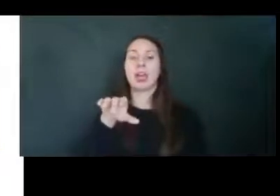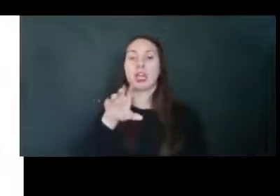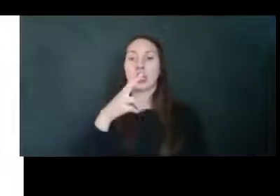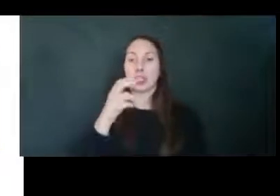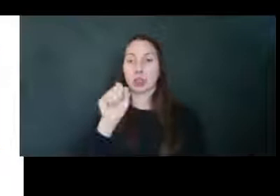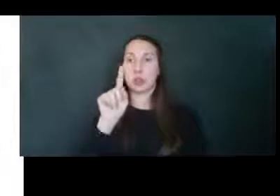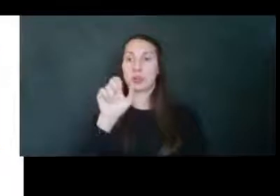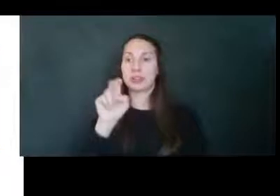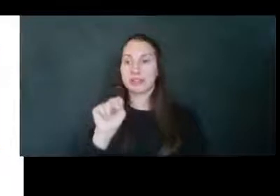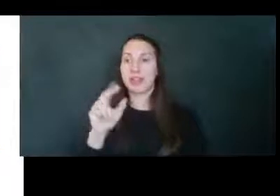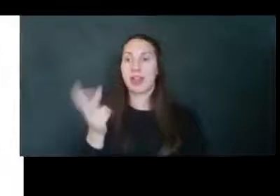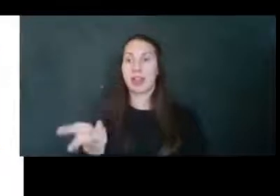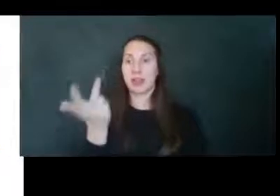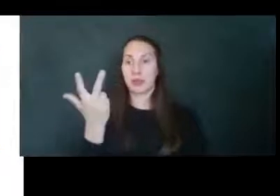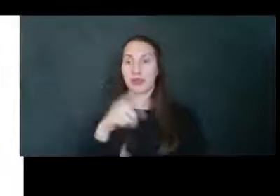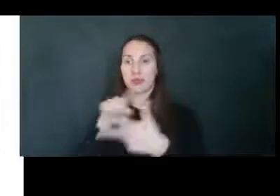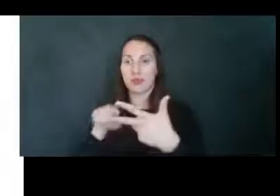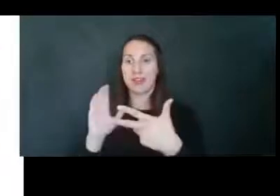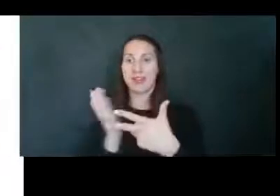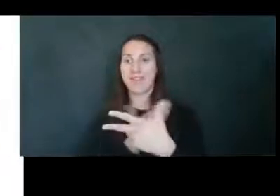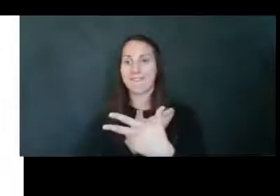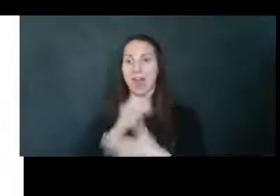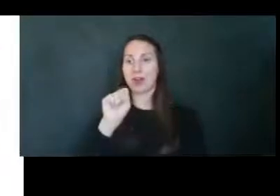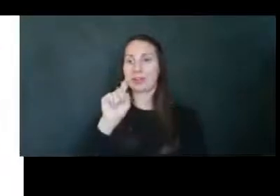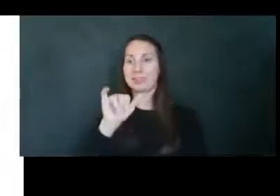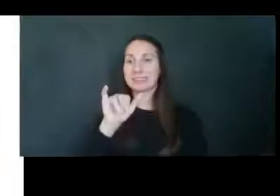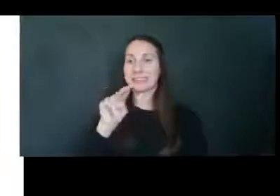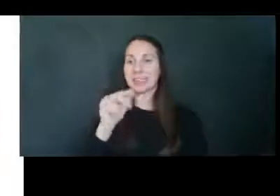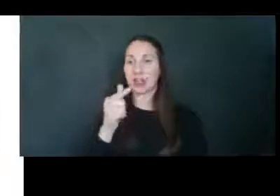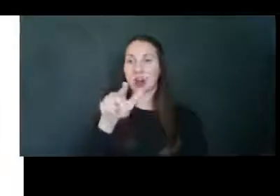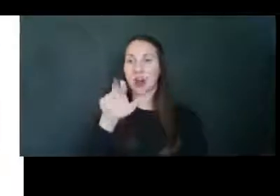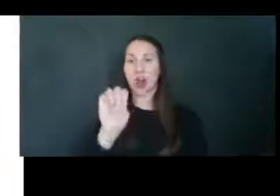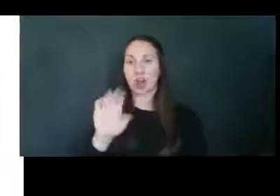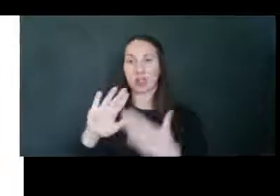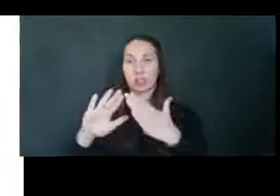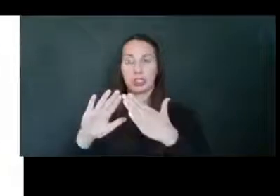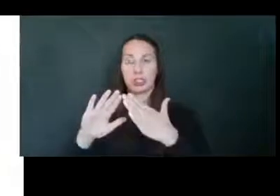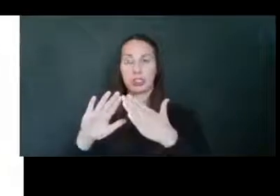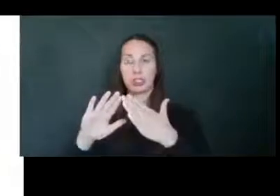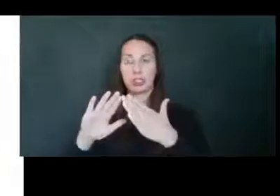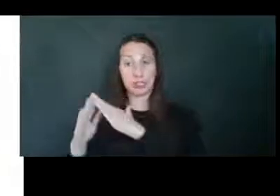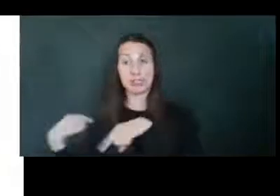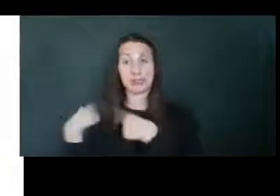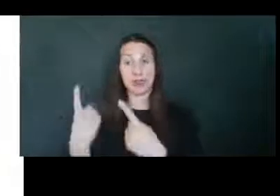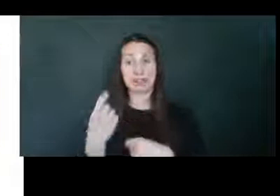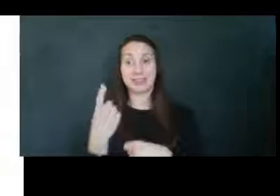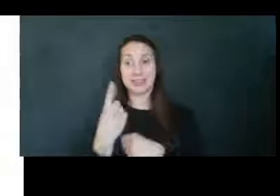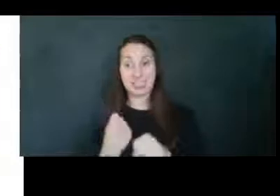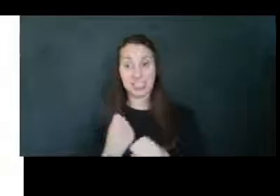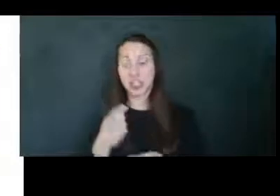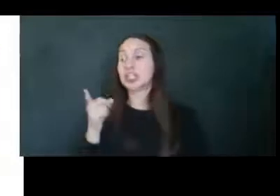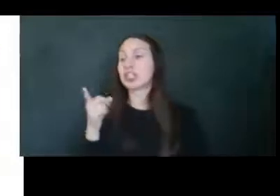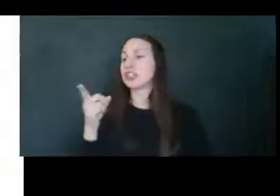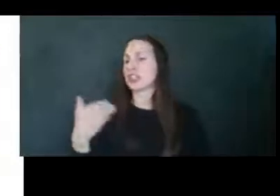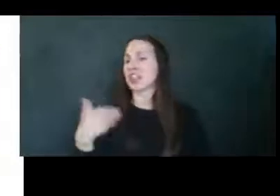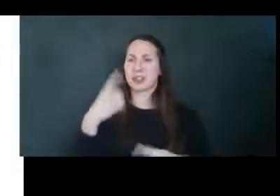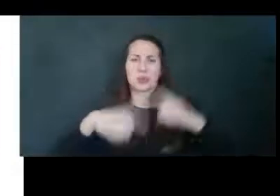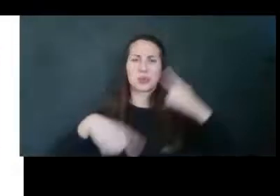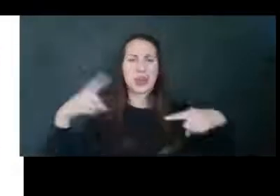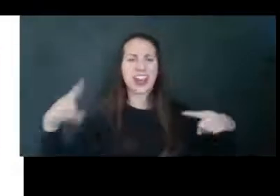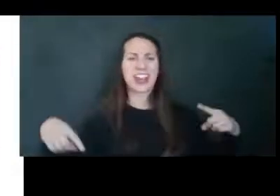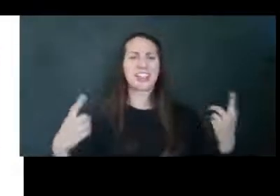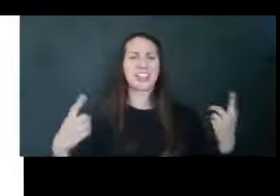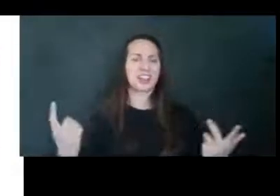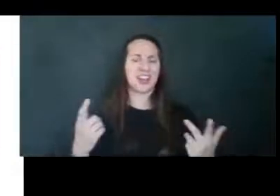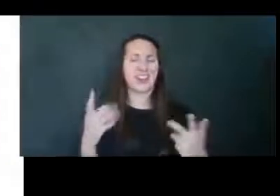past years. She has extensive experience with issues ranging from understanding the needs of